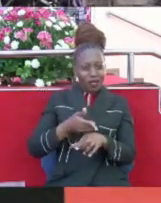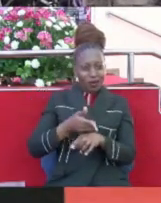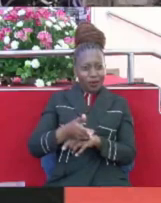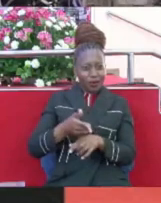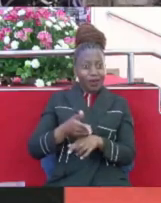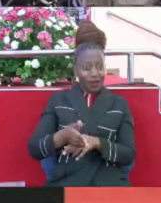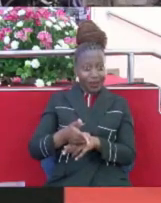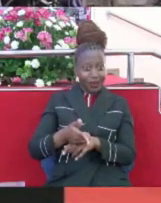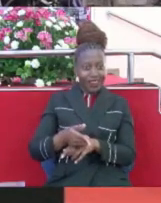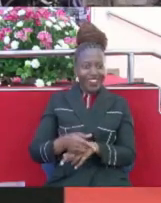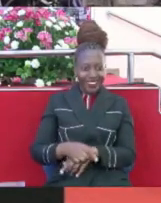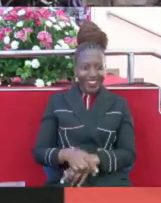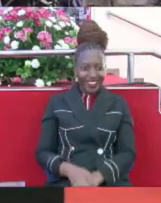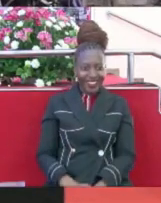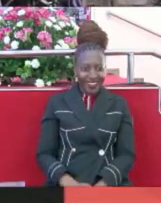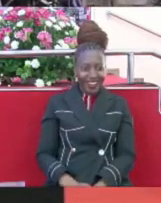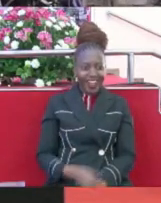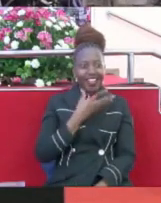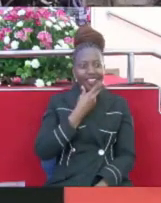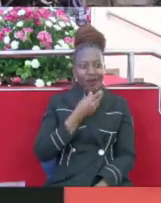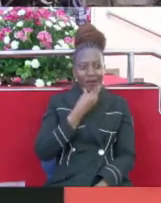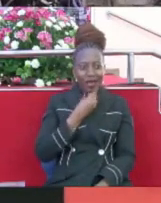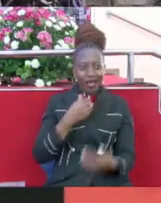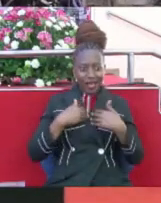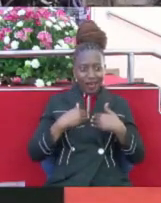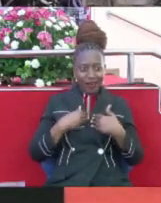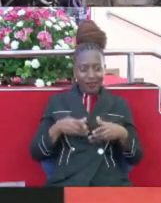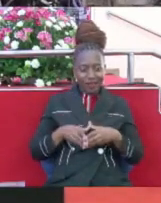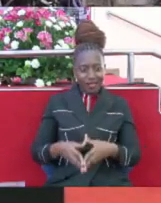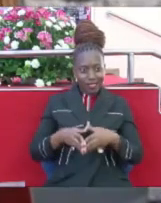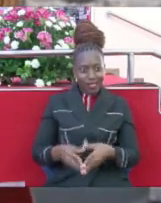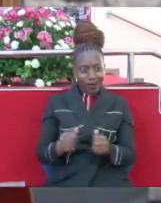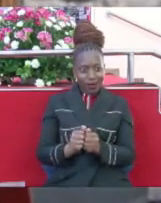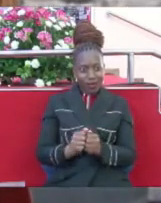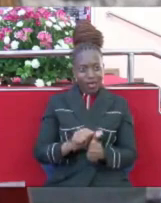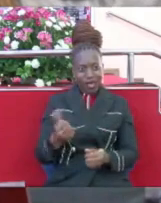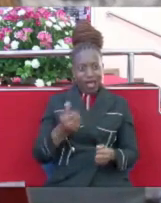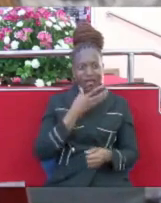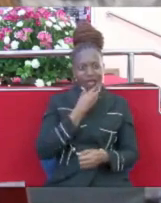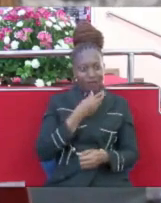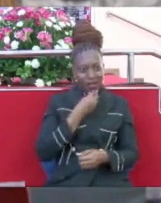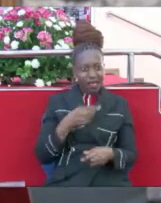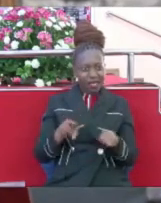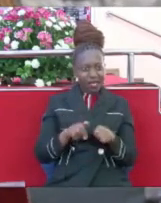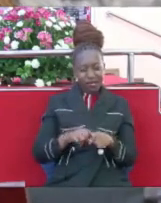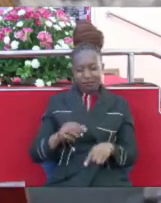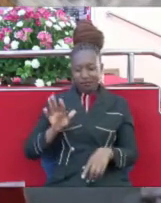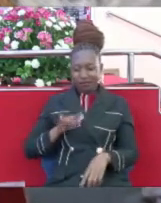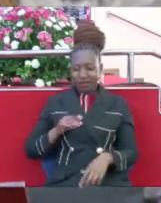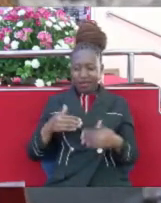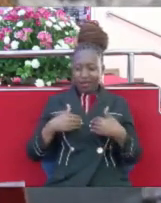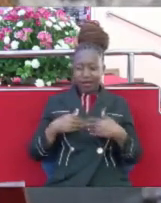people about the love of Jesus Christ. Katika lile gari utaweza kuinua sauti yako na kuambia watu kuhusu Yesu. It's that anointing that will cause your business